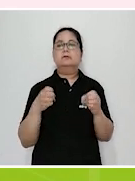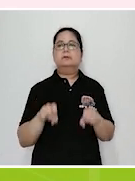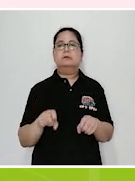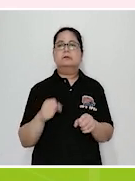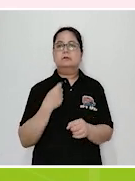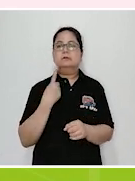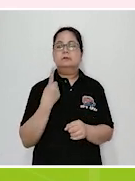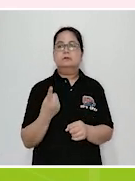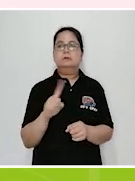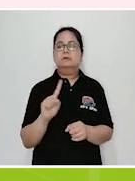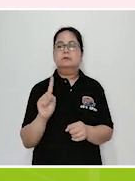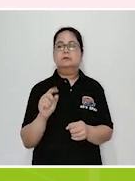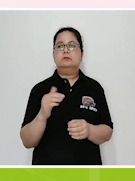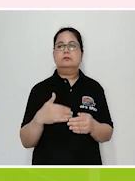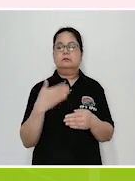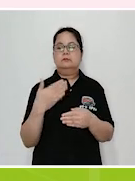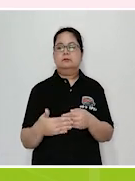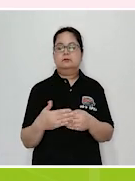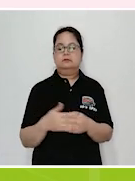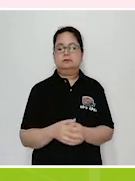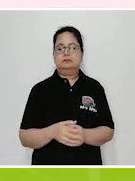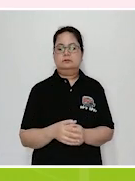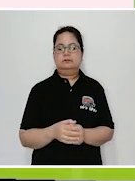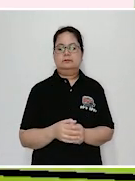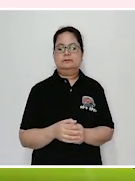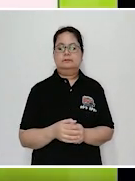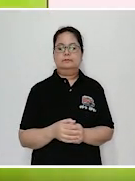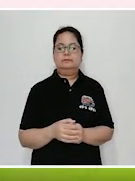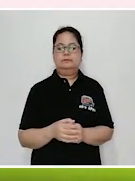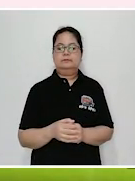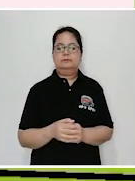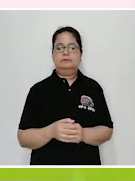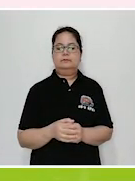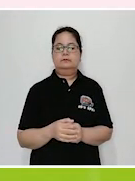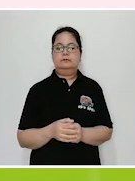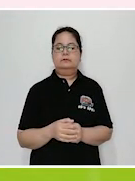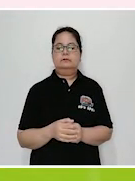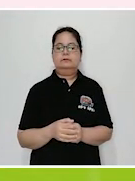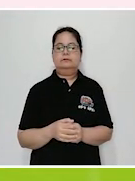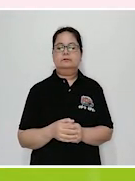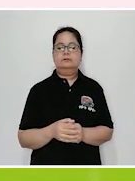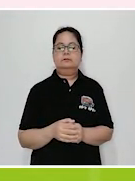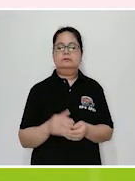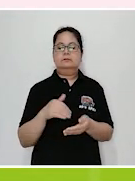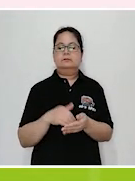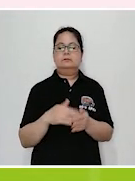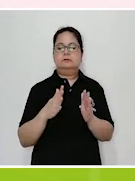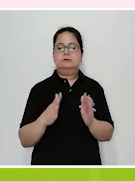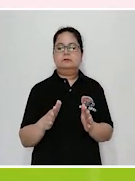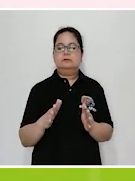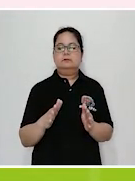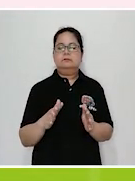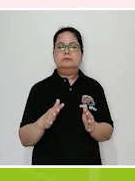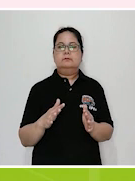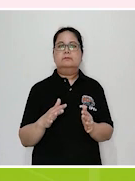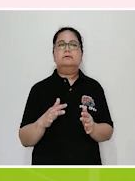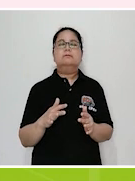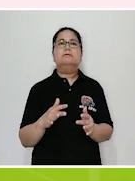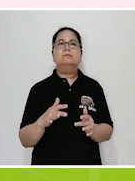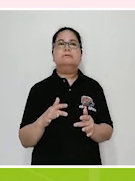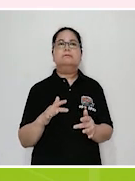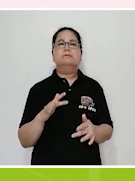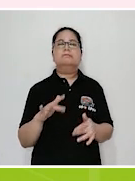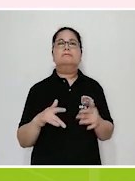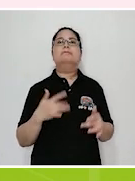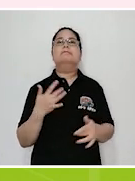tell me what will be next. The students are excited to